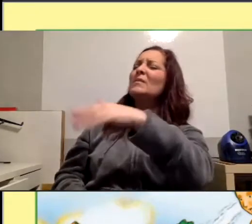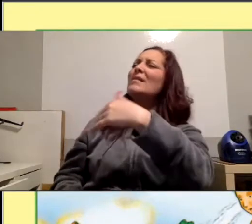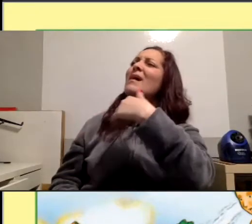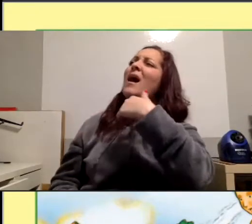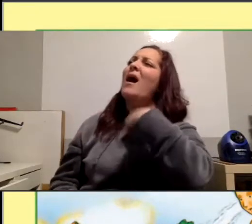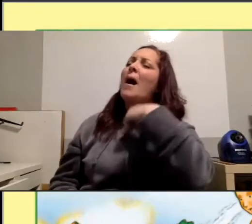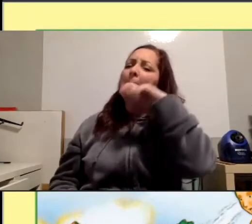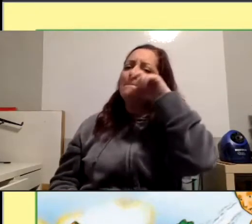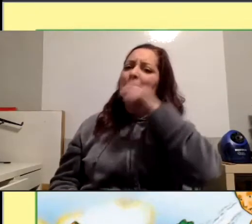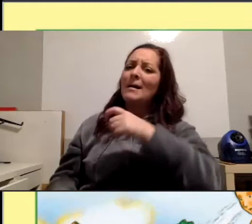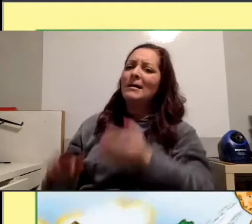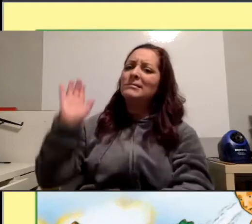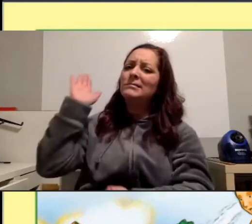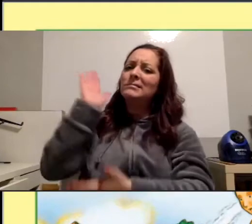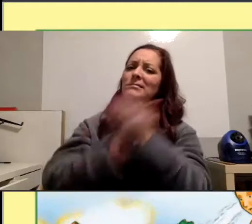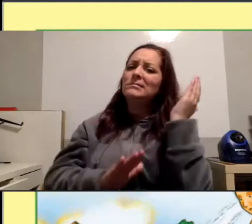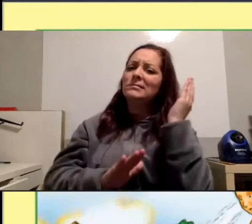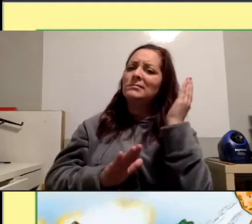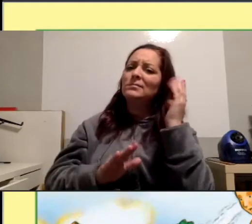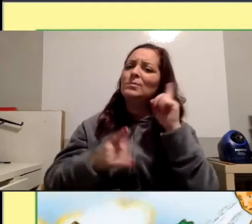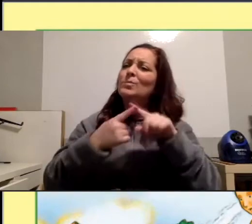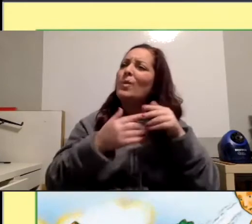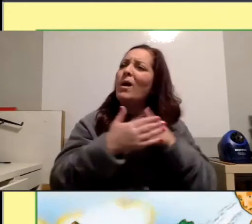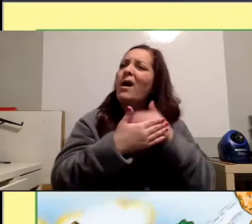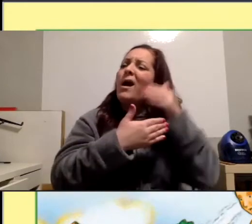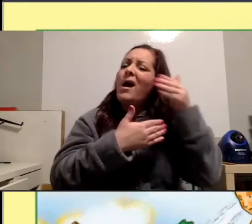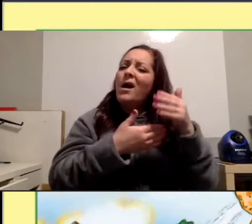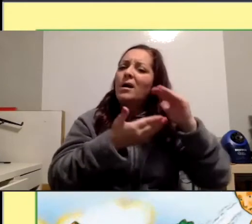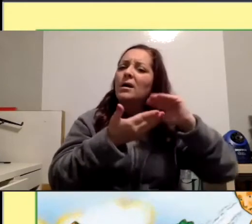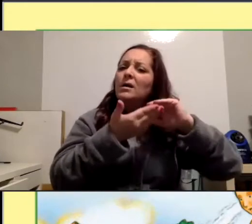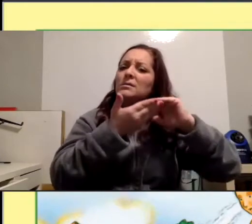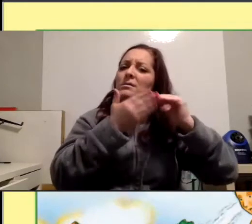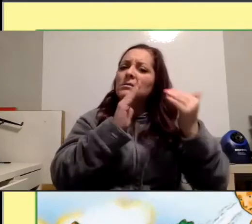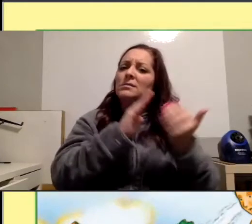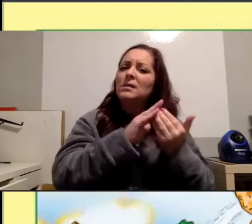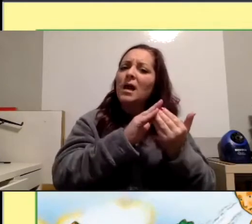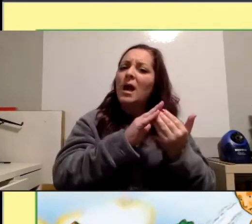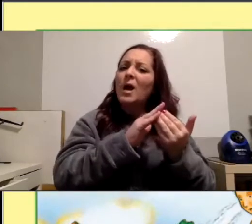he said, "I must drive to the next town